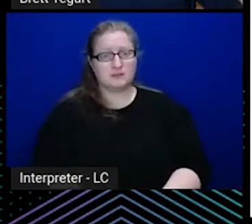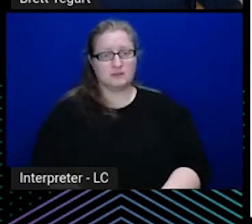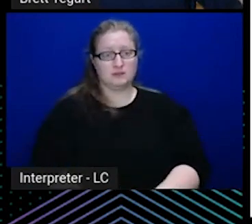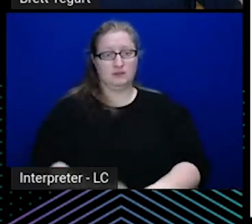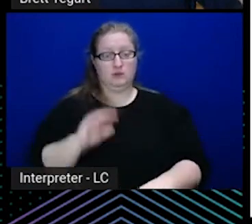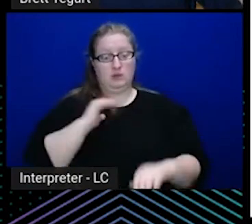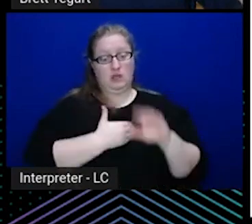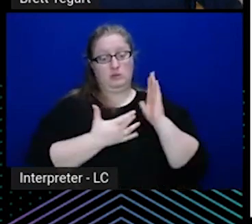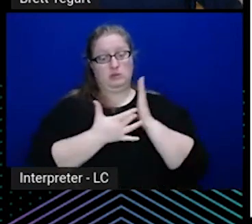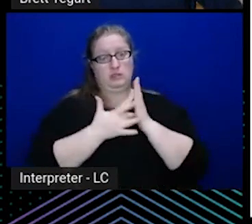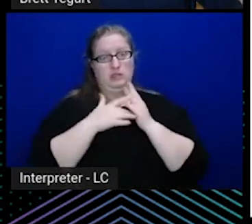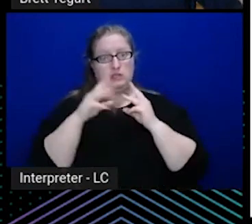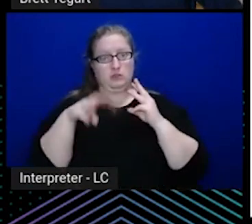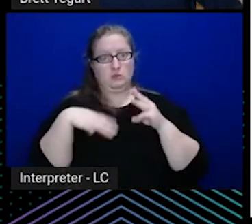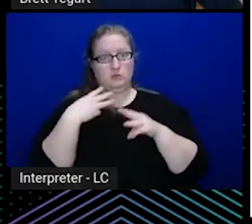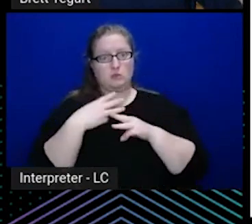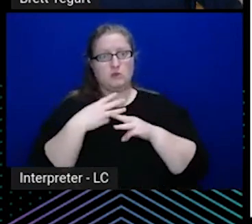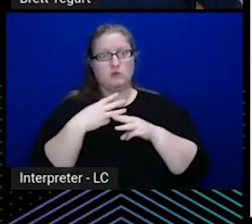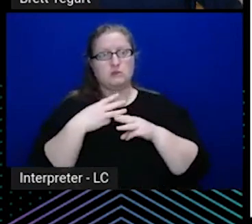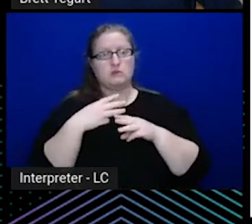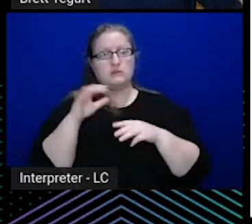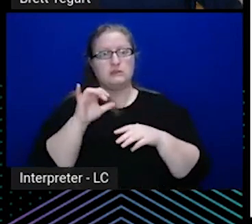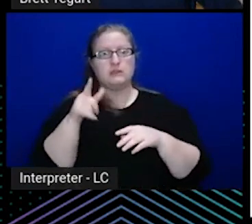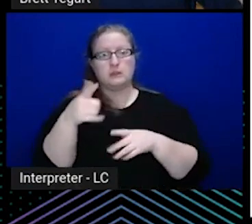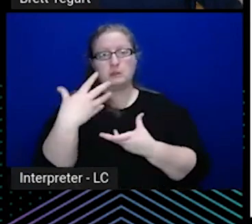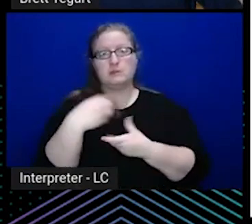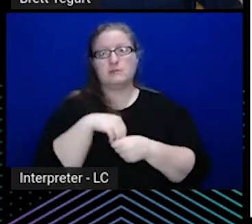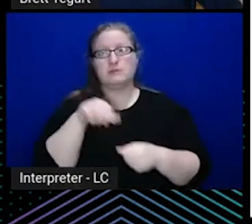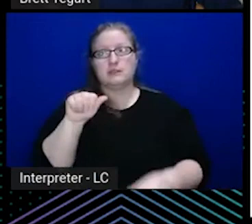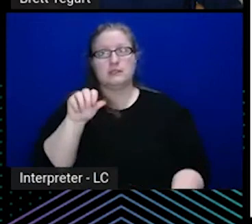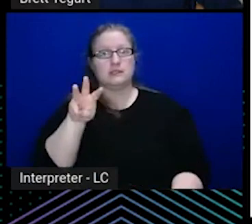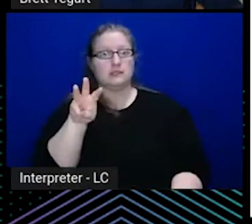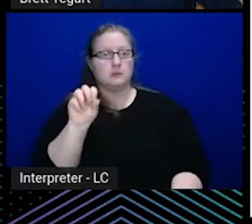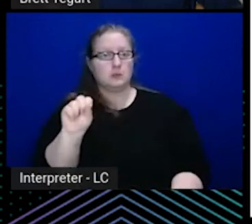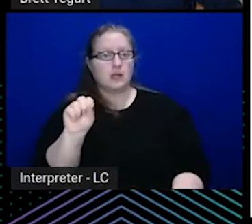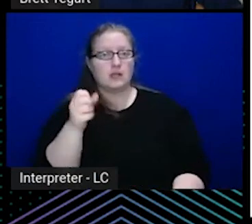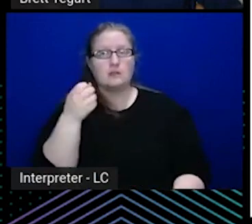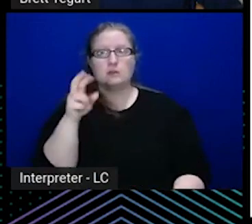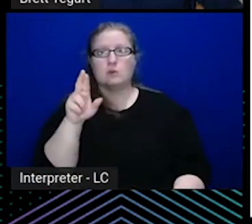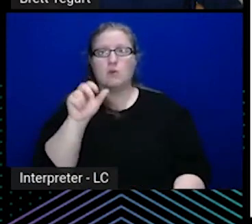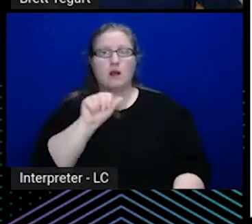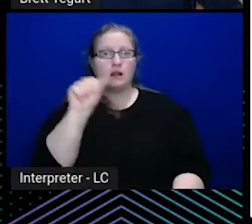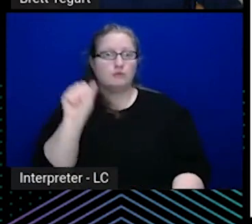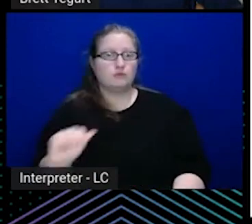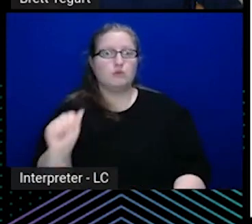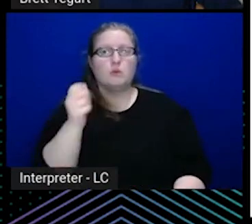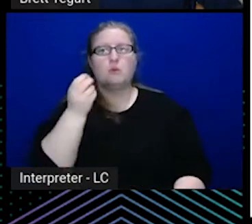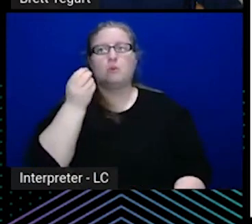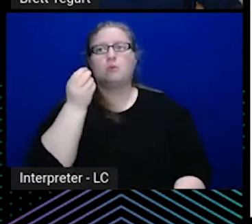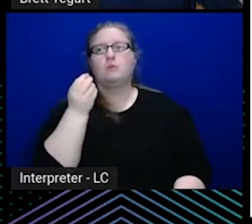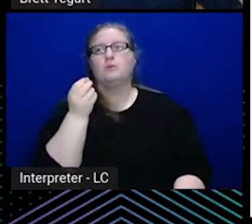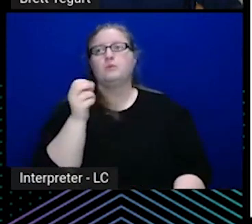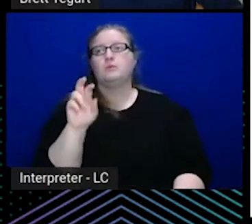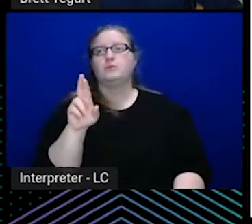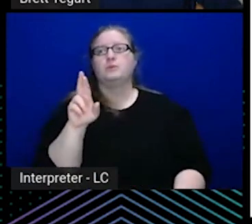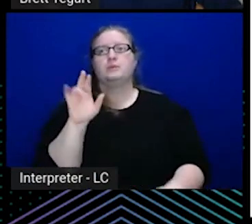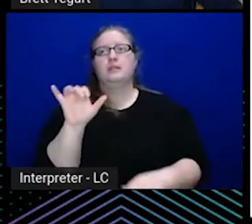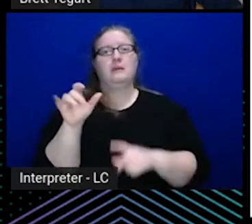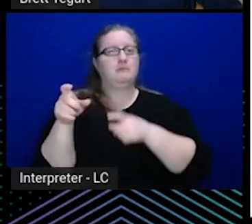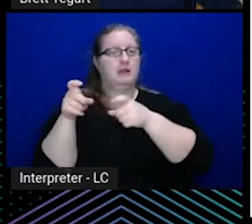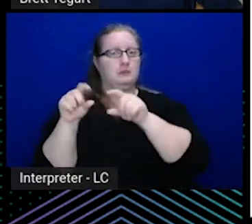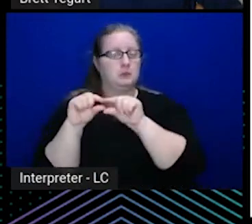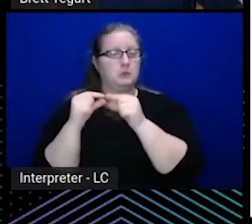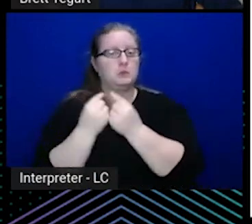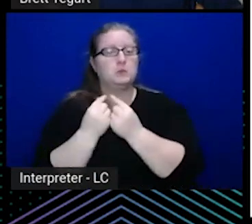world, it's if you're part of an AWS org or an Azure management group, it's